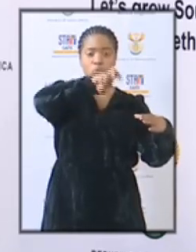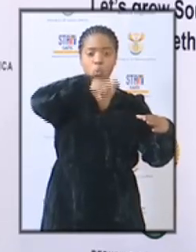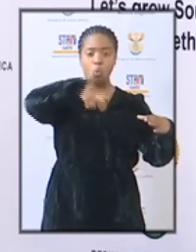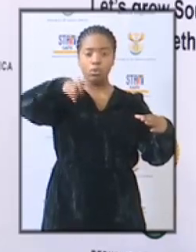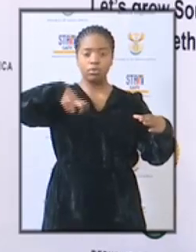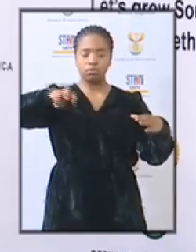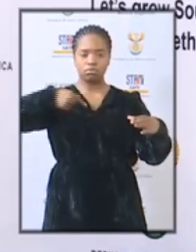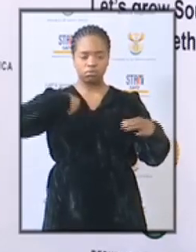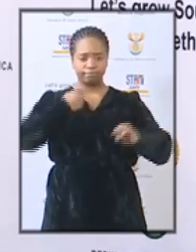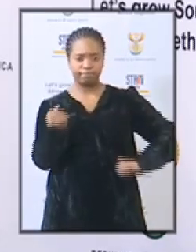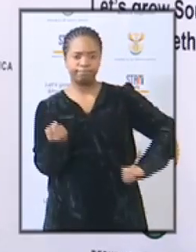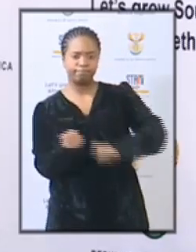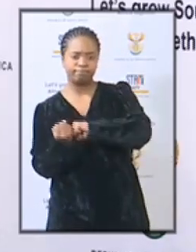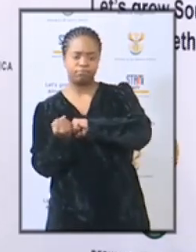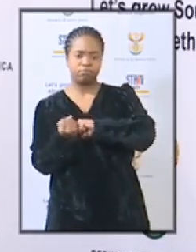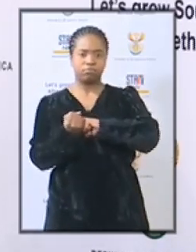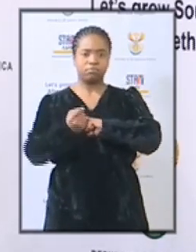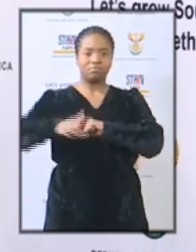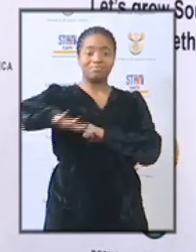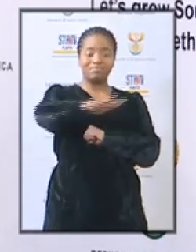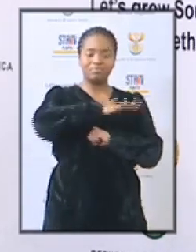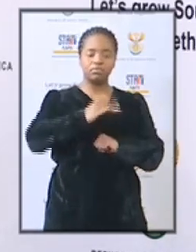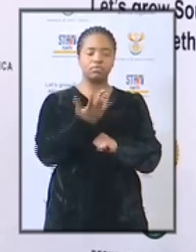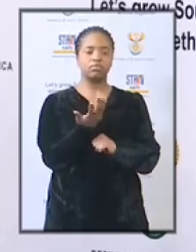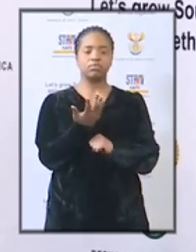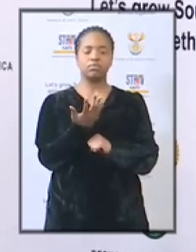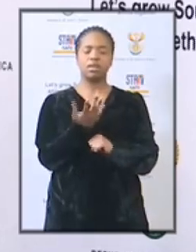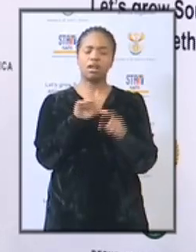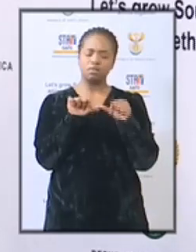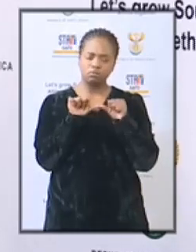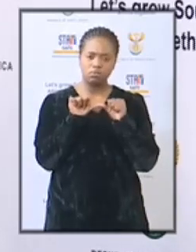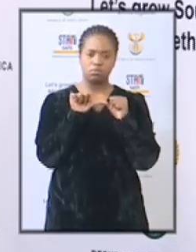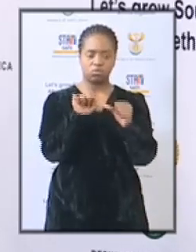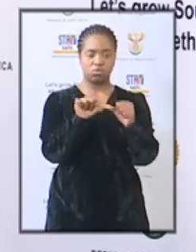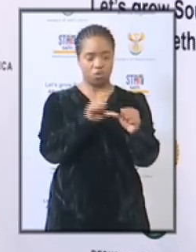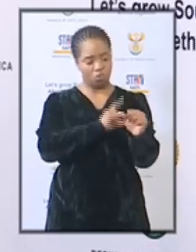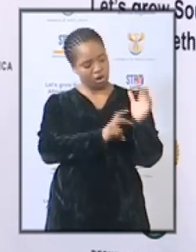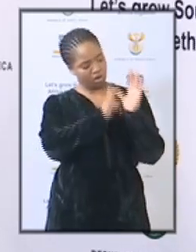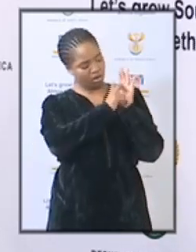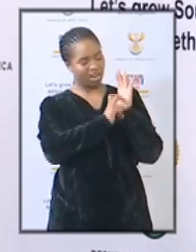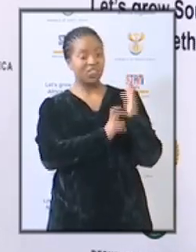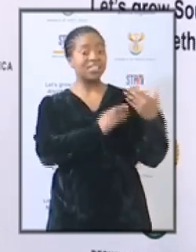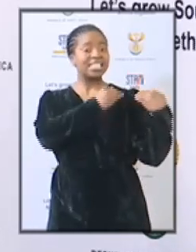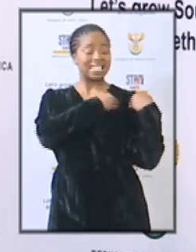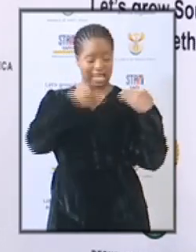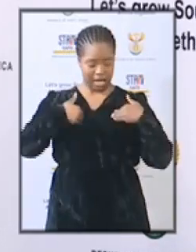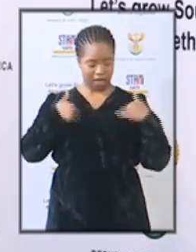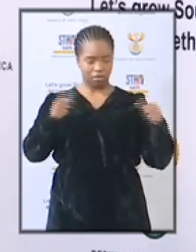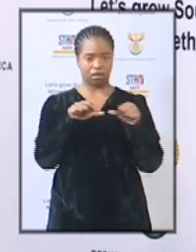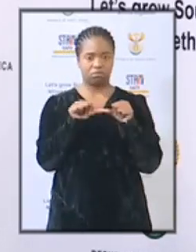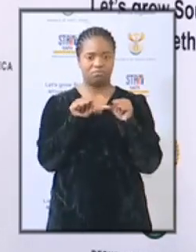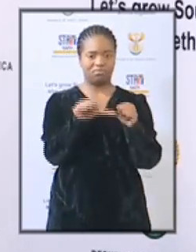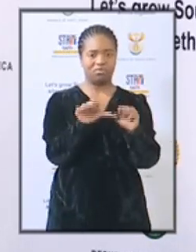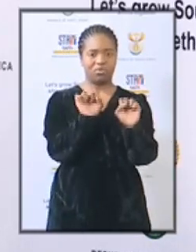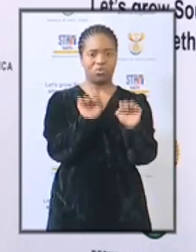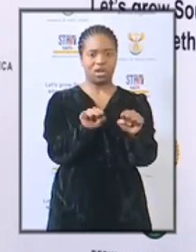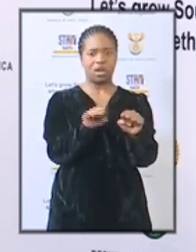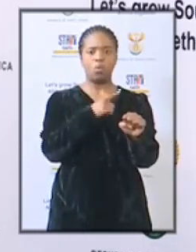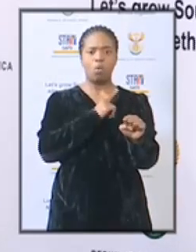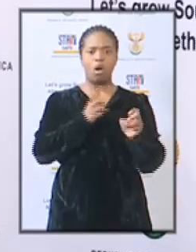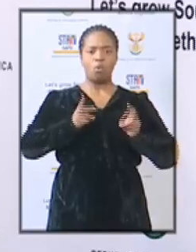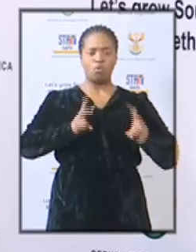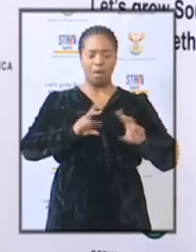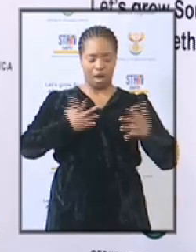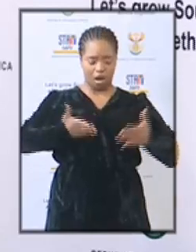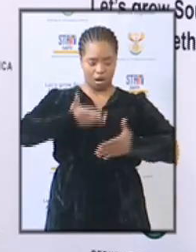who are supporting the tourism industry that let us keep this up. Let us keep this trend to become the norm in